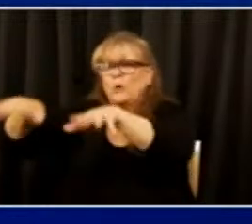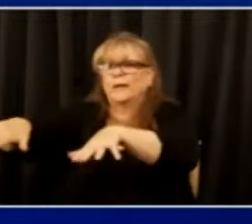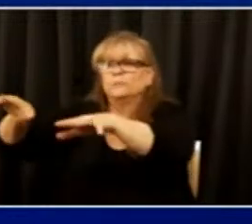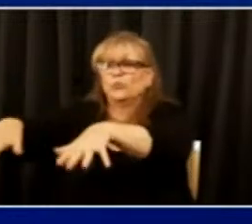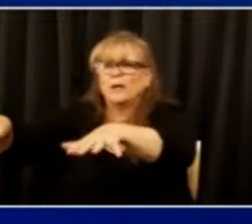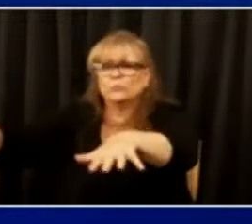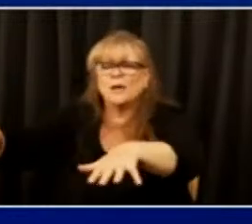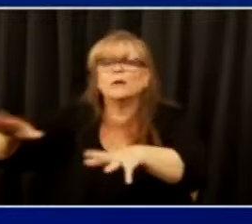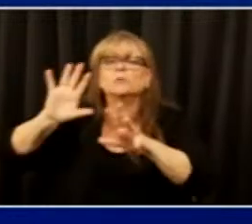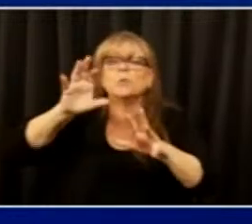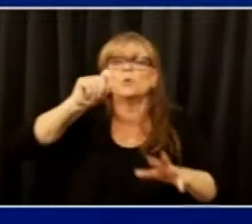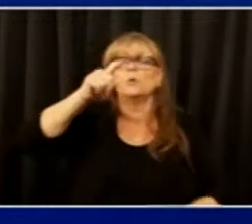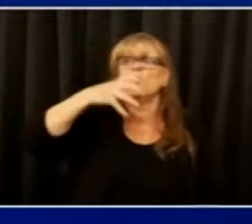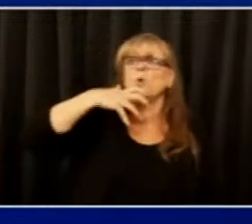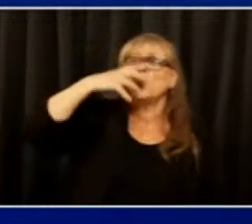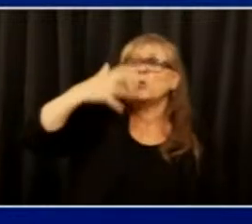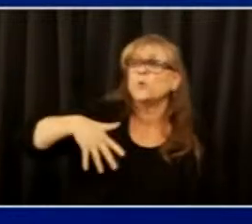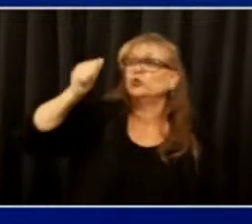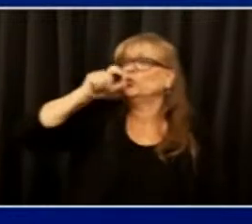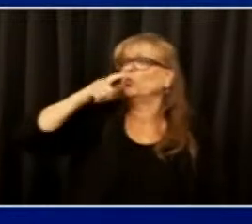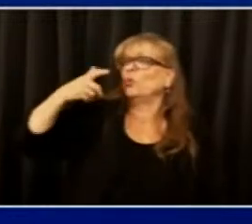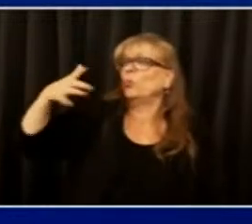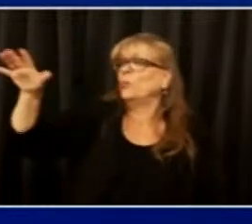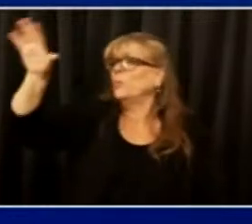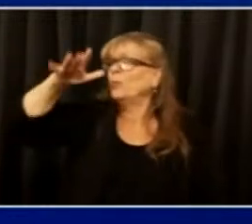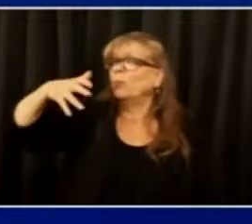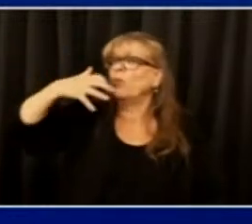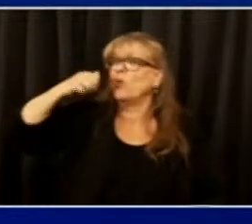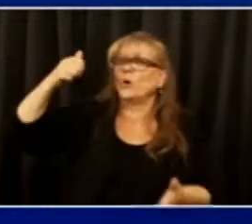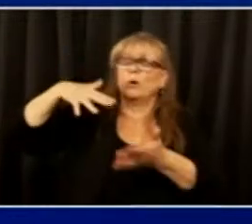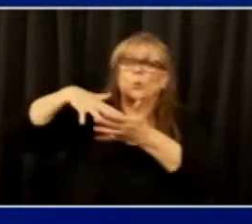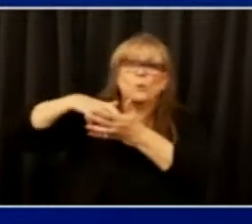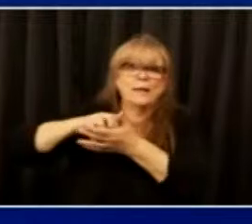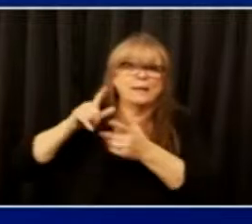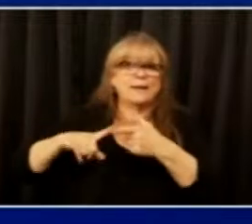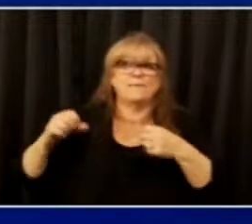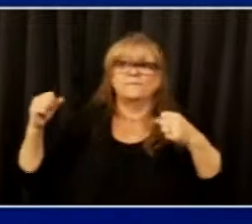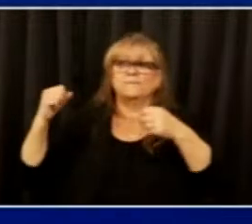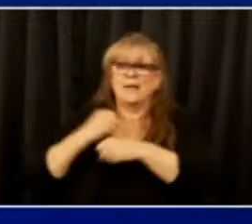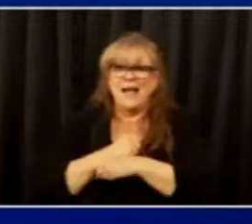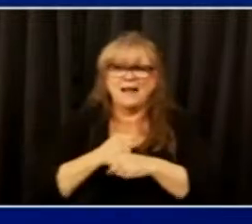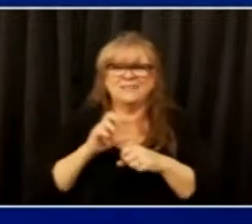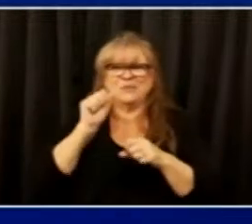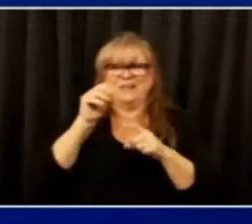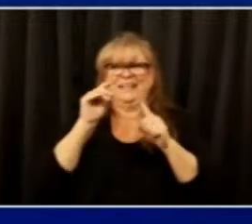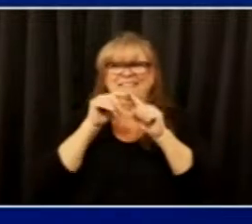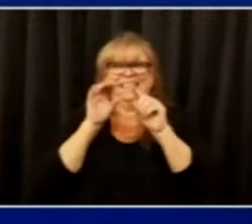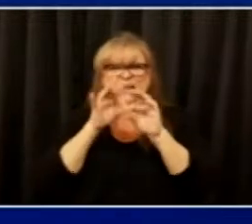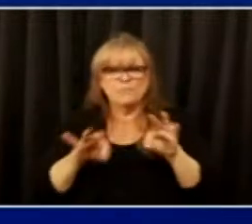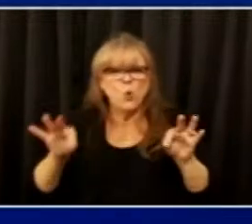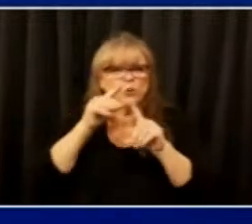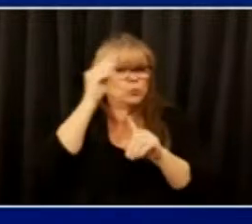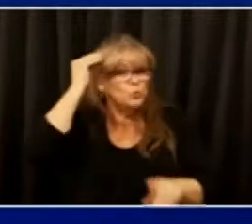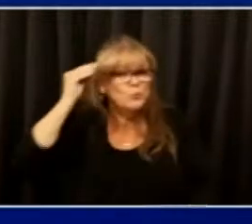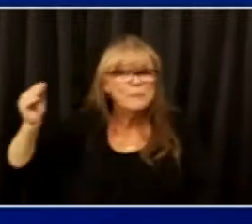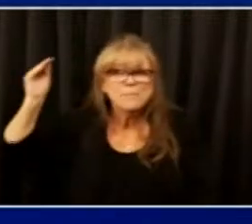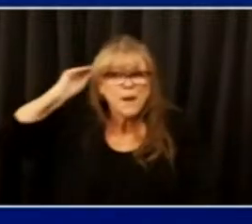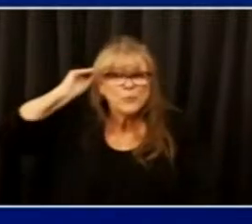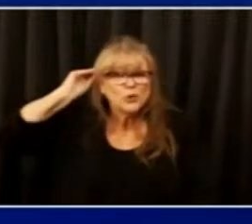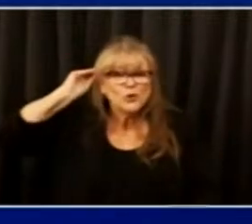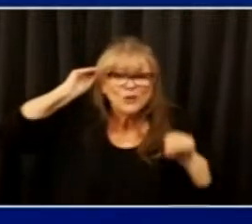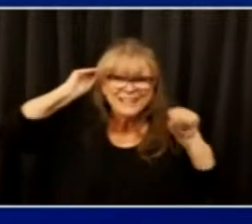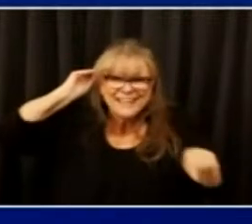receive the vaccine yet, such as younger siblings. And it's also important to remember that some children and adolescents can get very